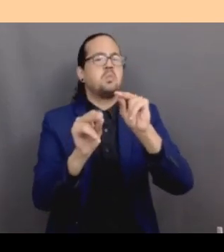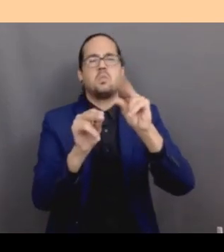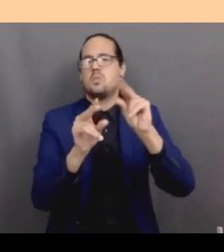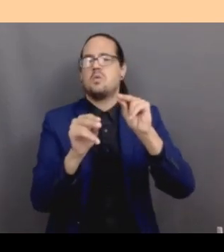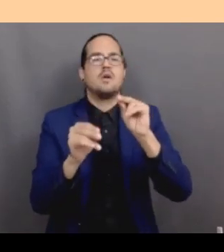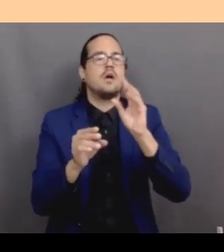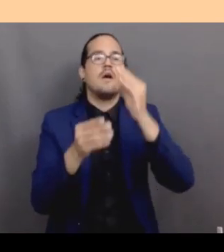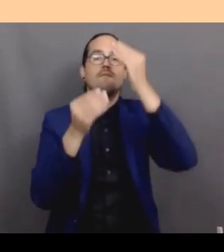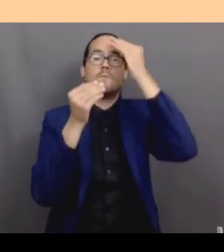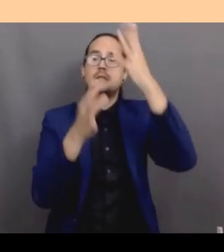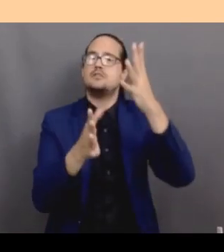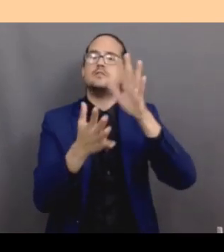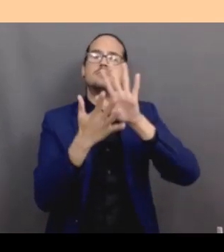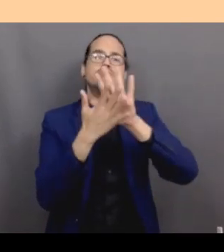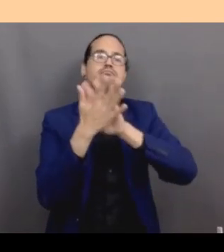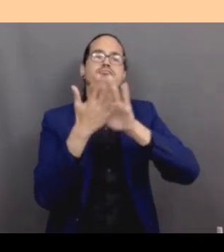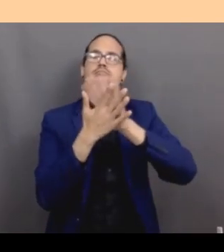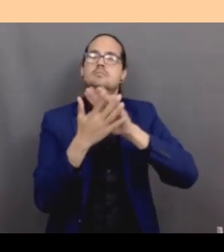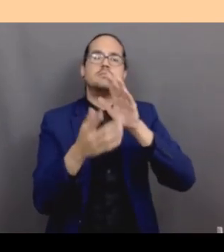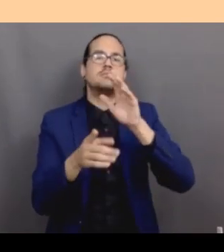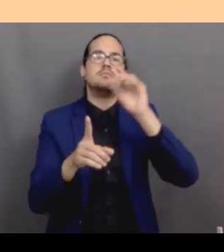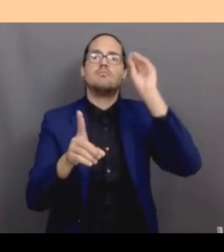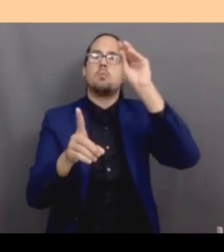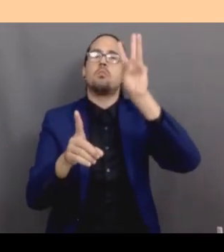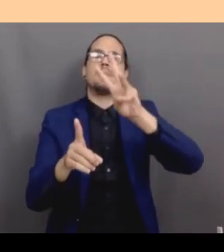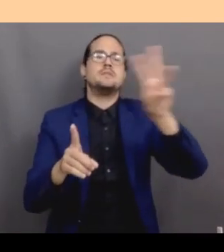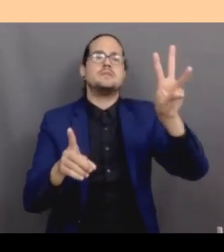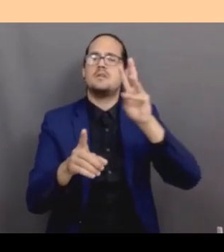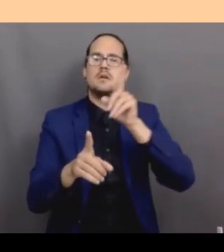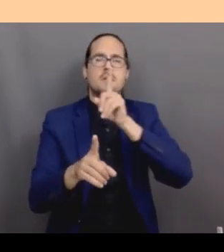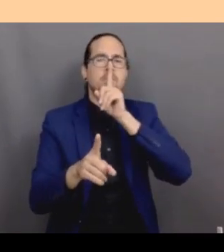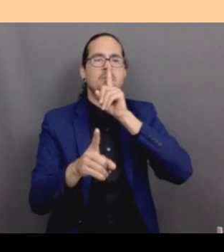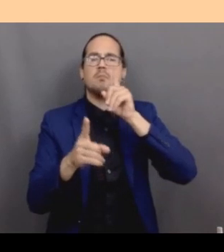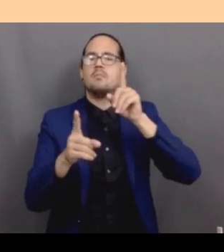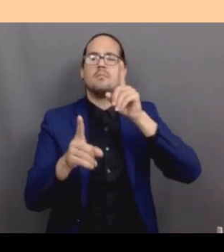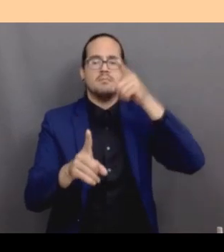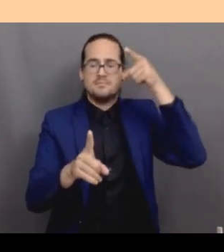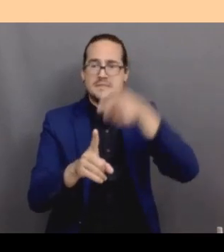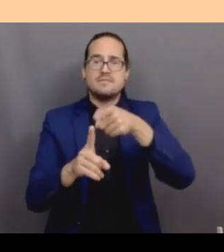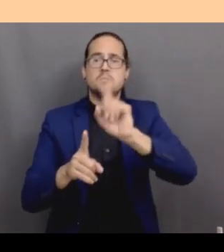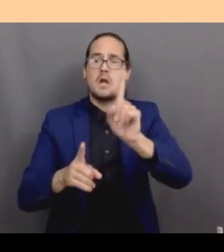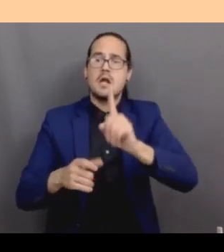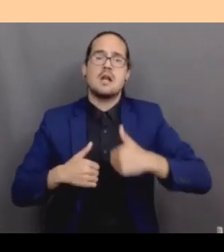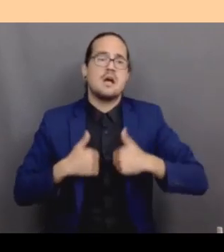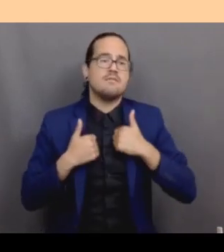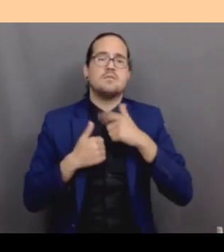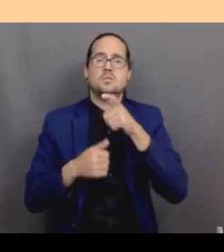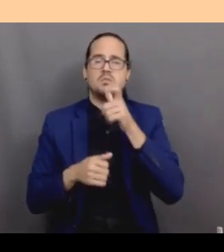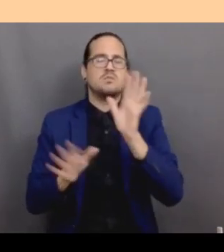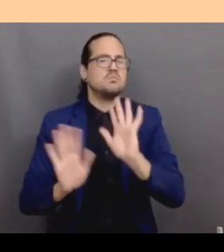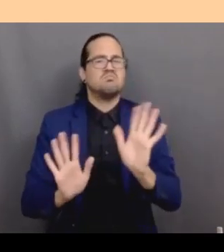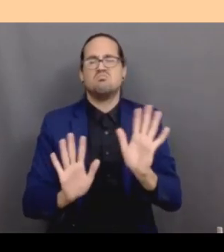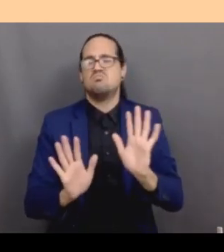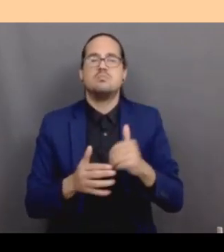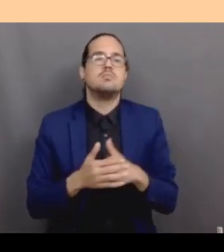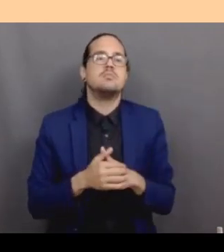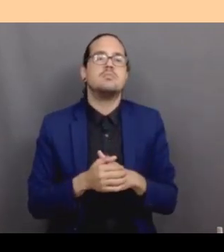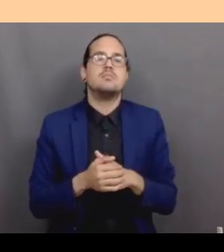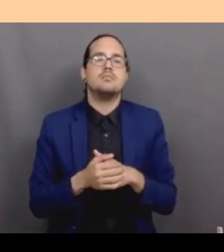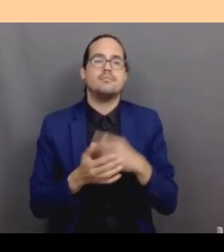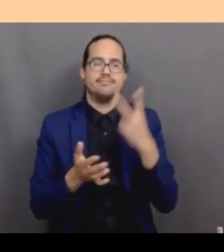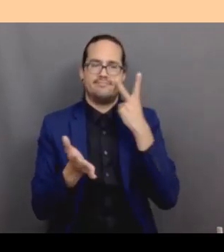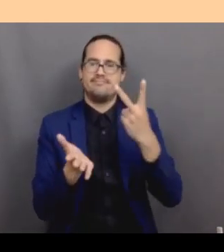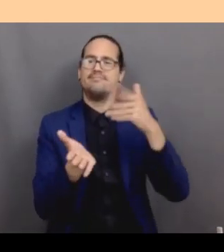town-specific information. But as unfortunately, the test will grow positive, we'll have more COVID positive tests, and we want to provide the information